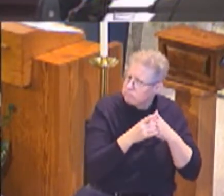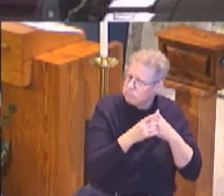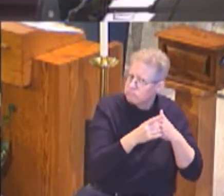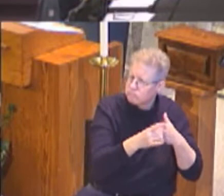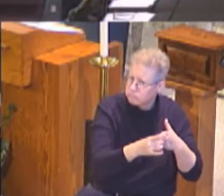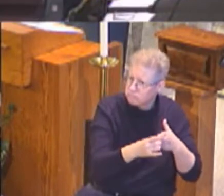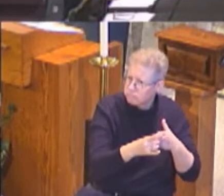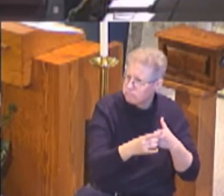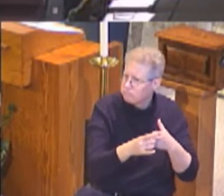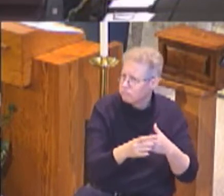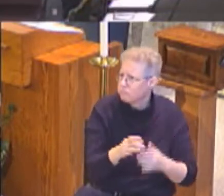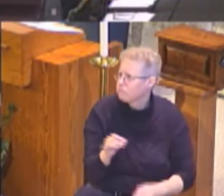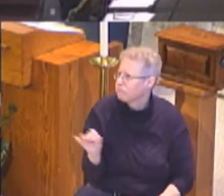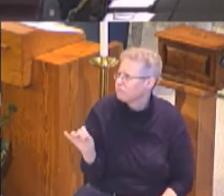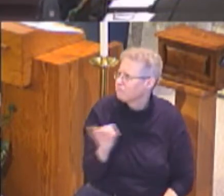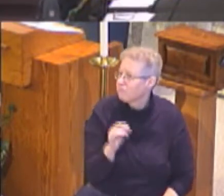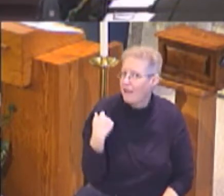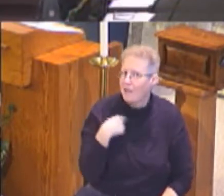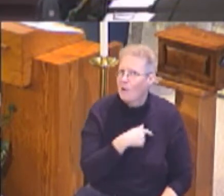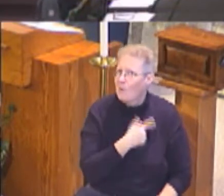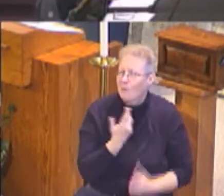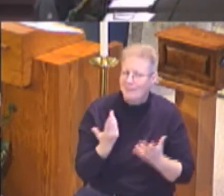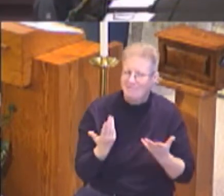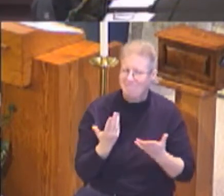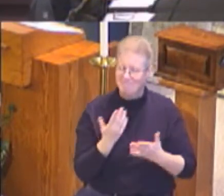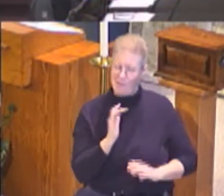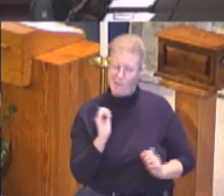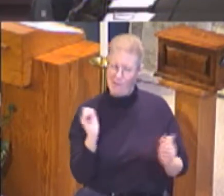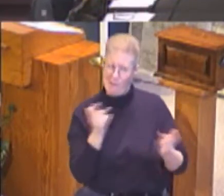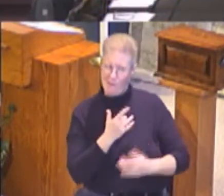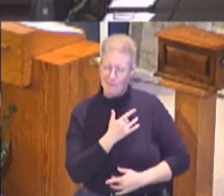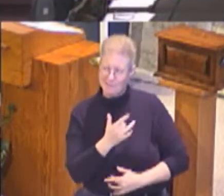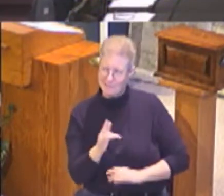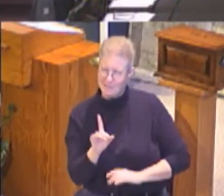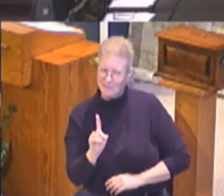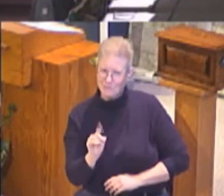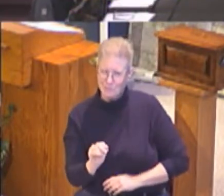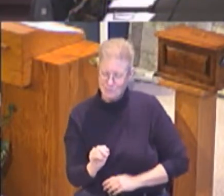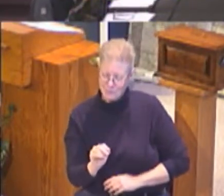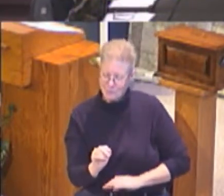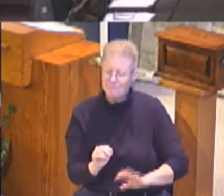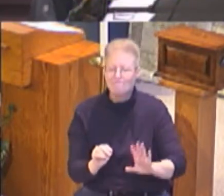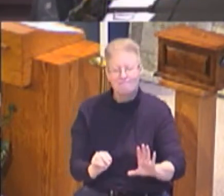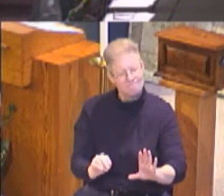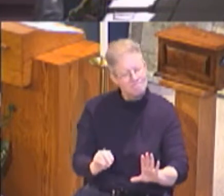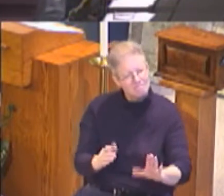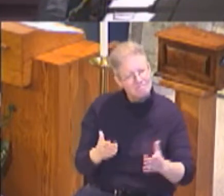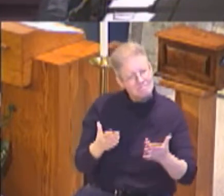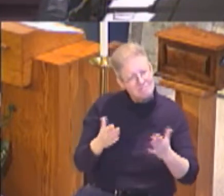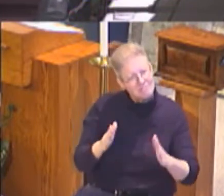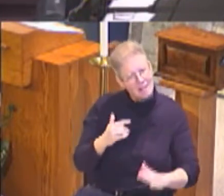like we somehow do. Oh, let them hear me say,